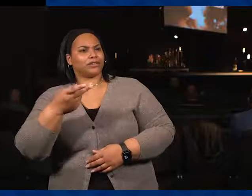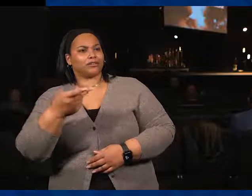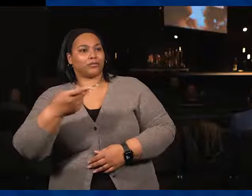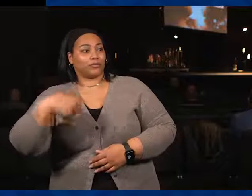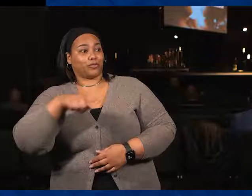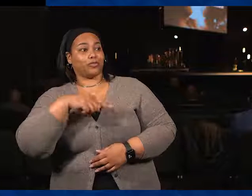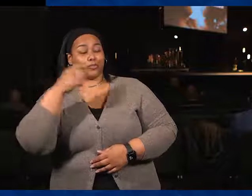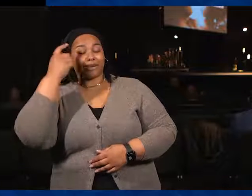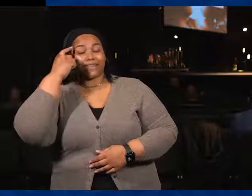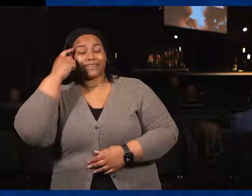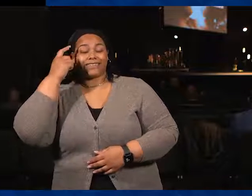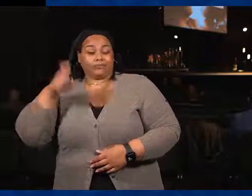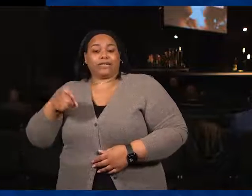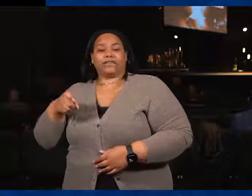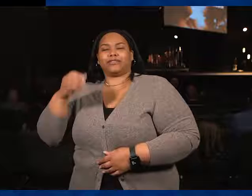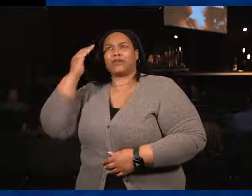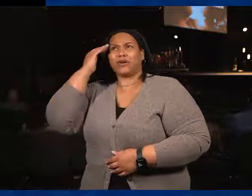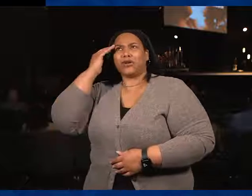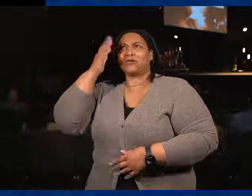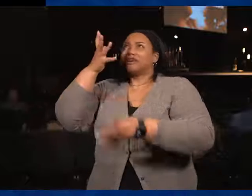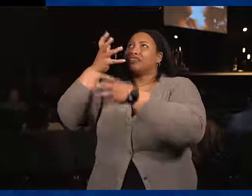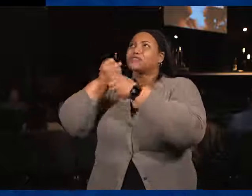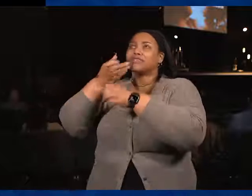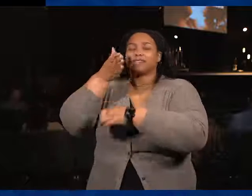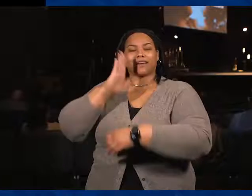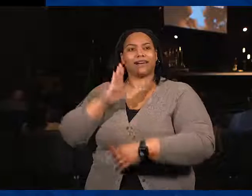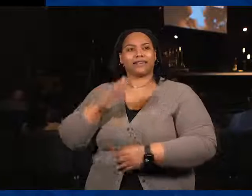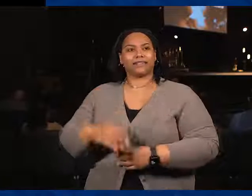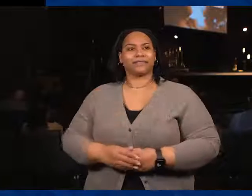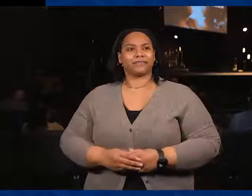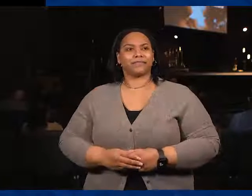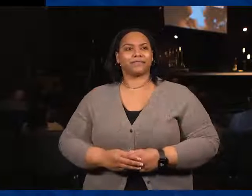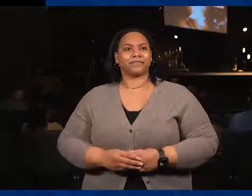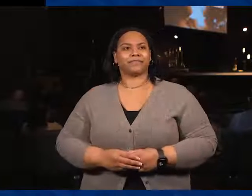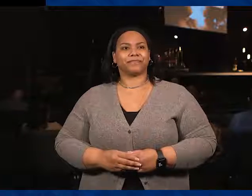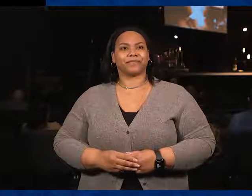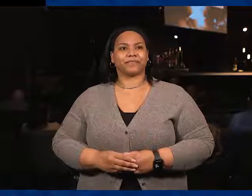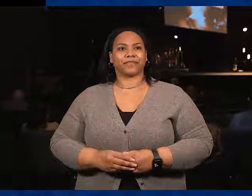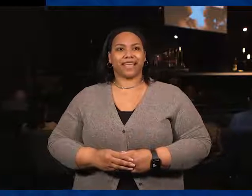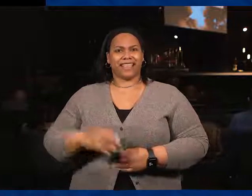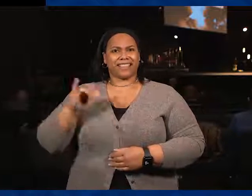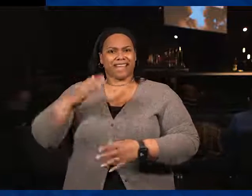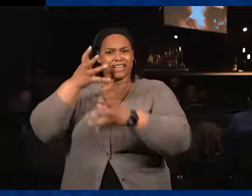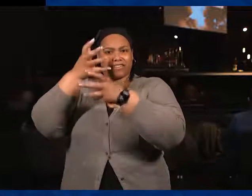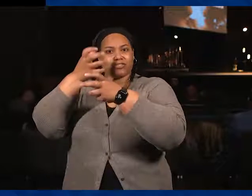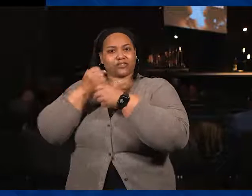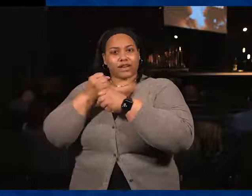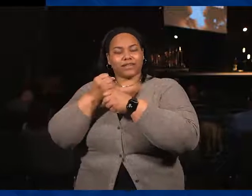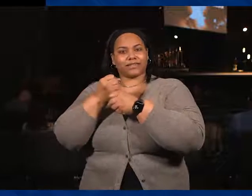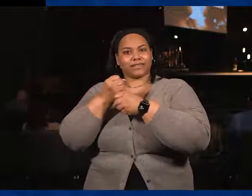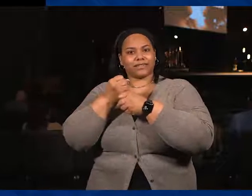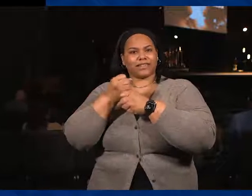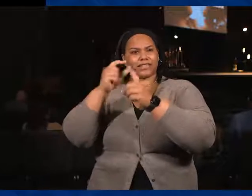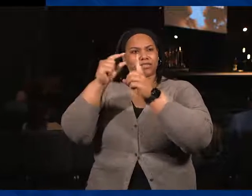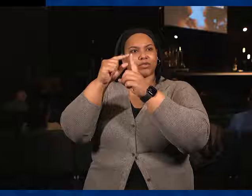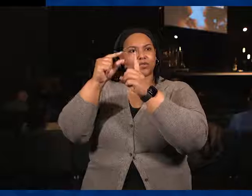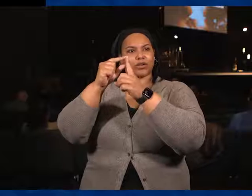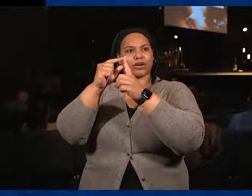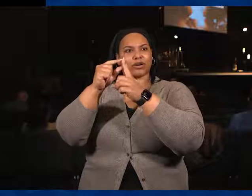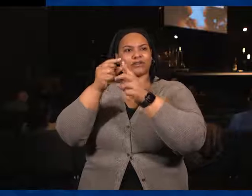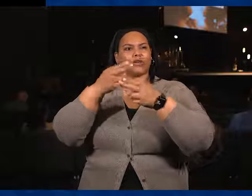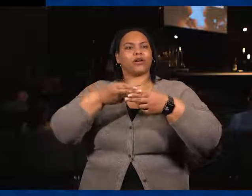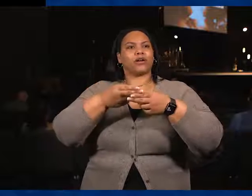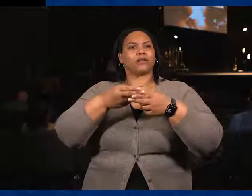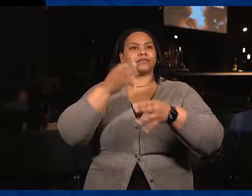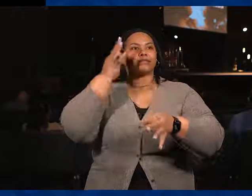to trust God. And hear me, the manifestation of that trust is a word called